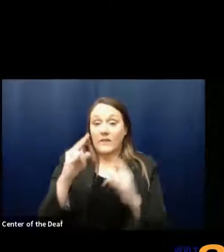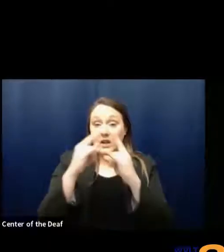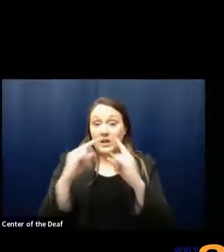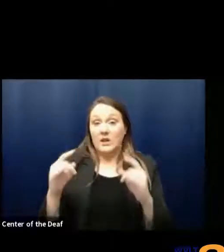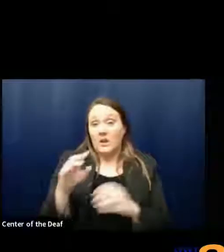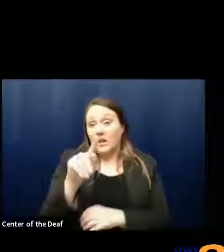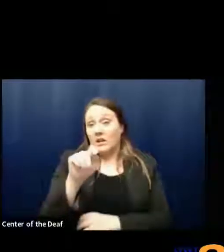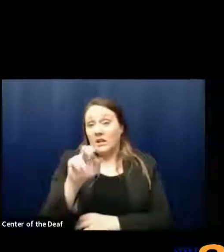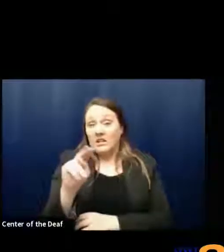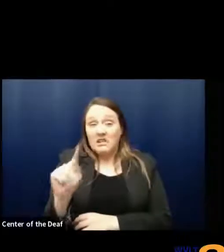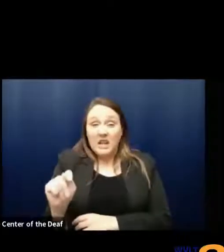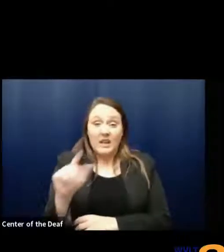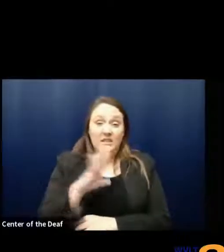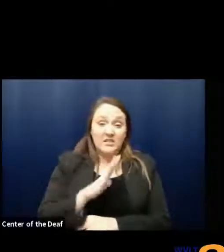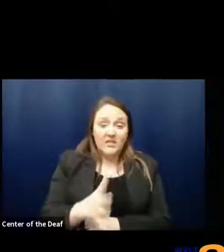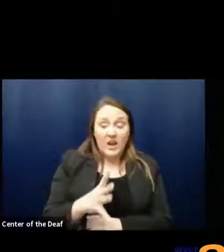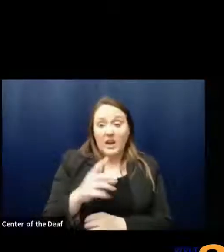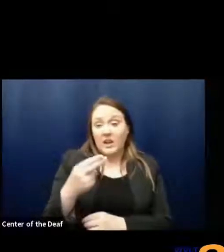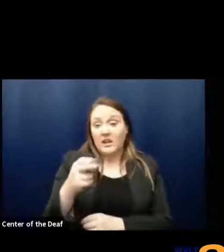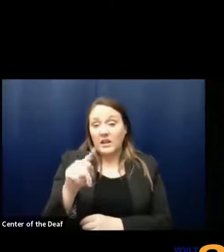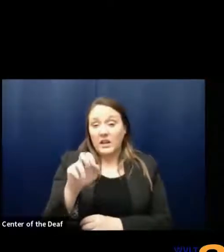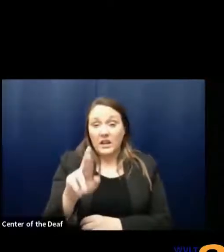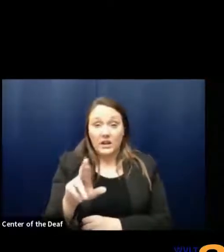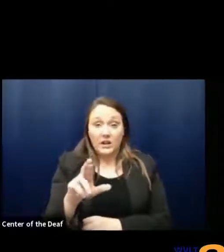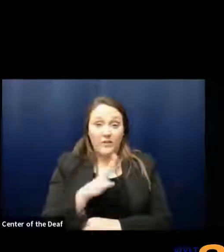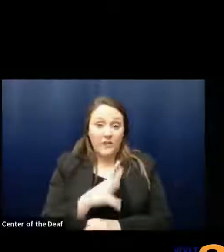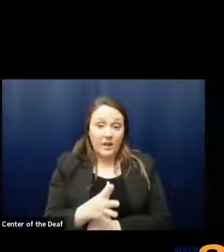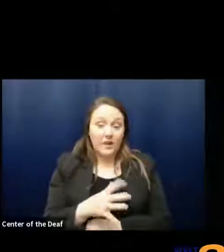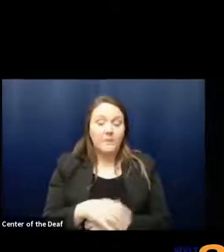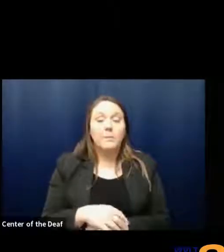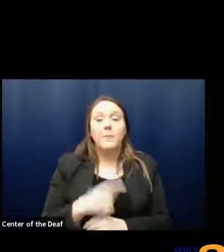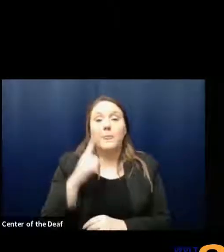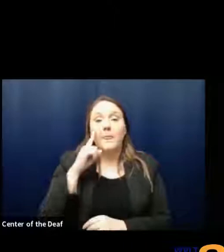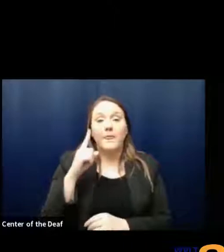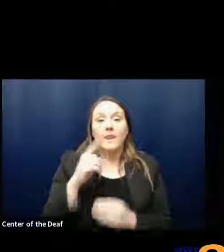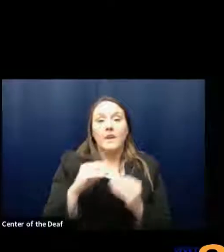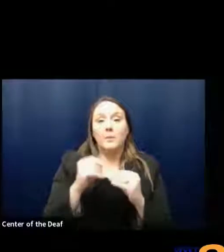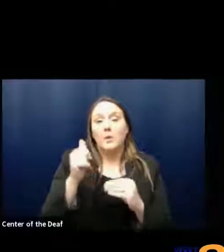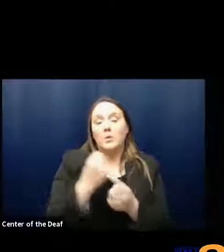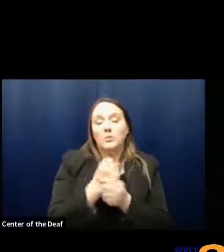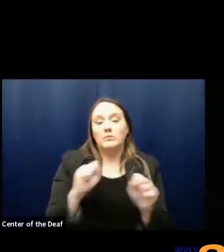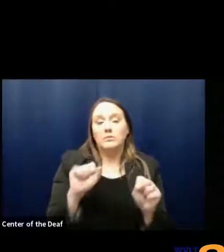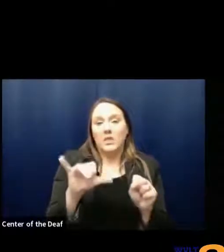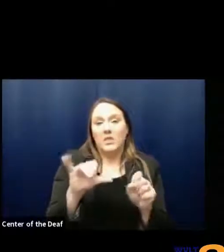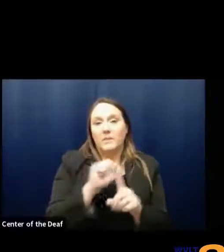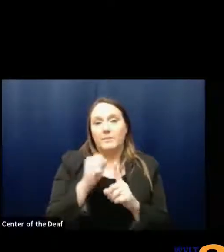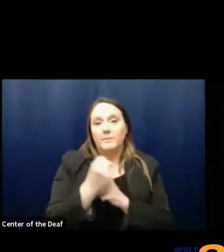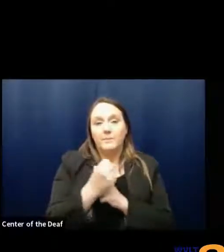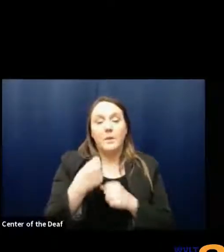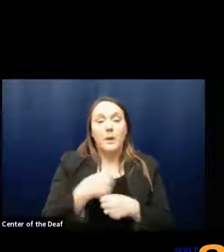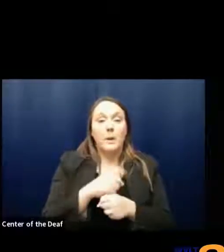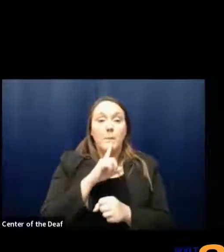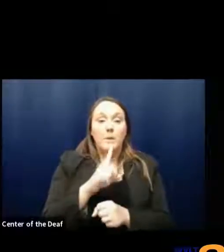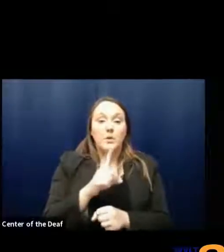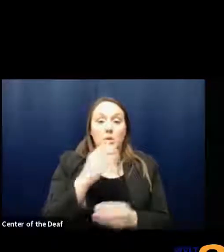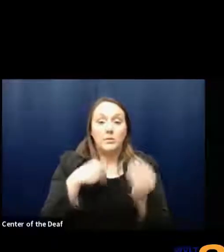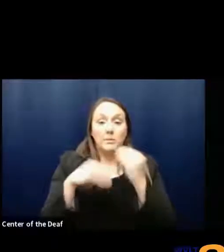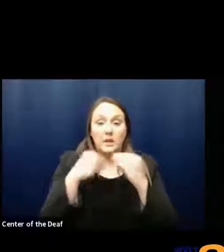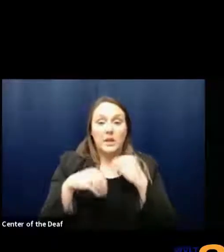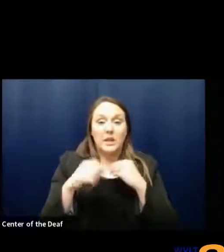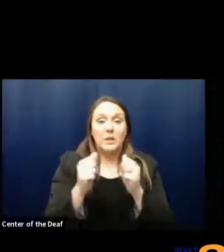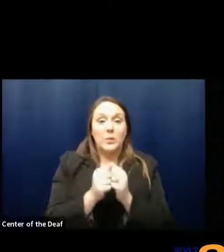Heaters? So I think the safest thing to consider in that situation is making sure you're dining with those that live in your